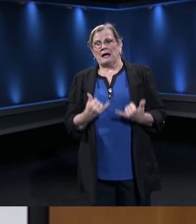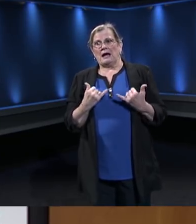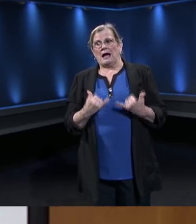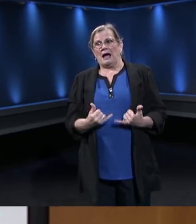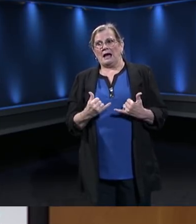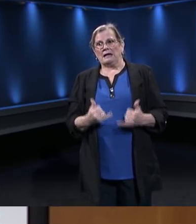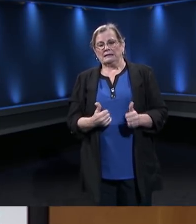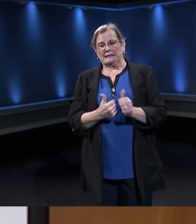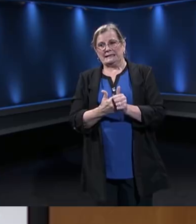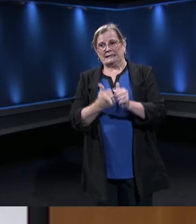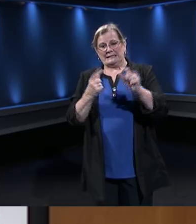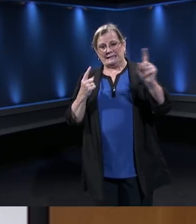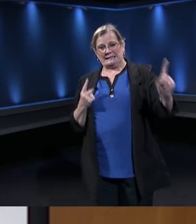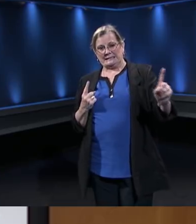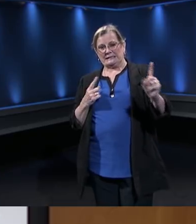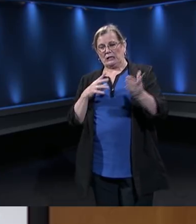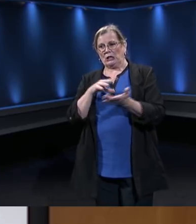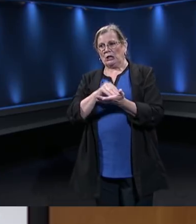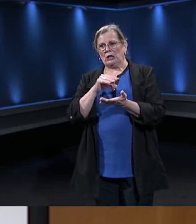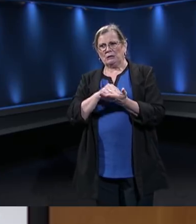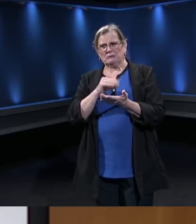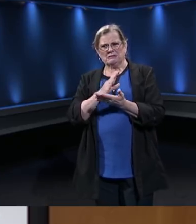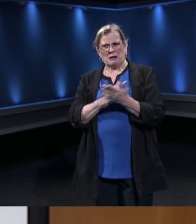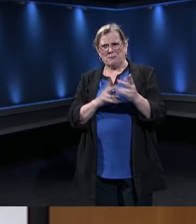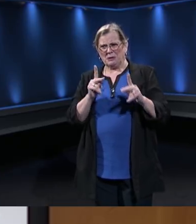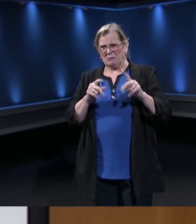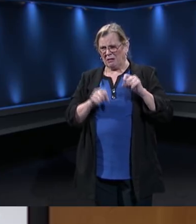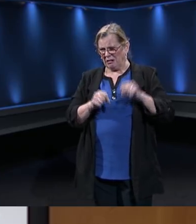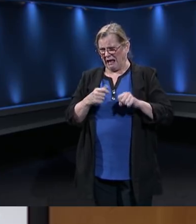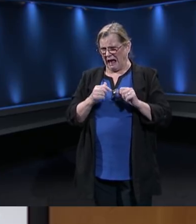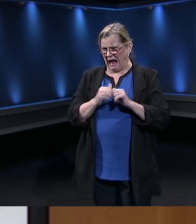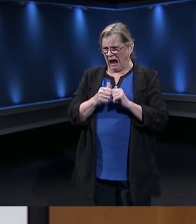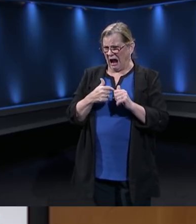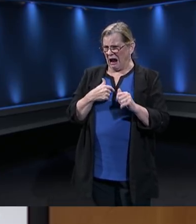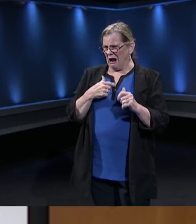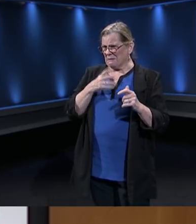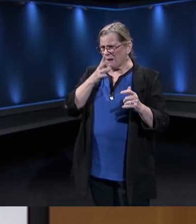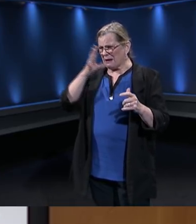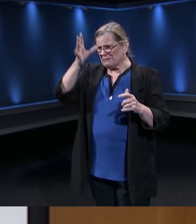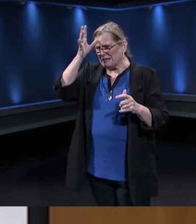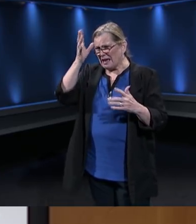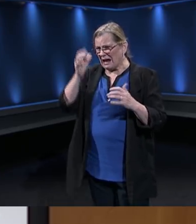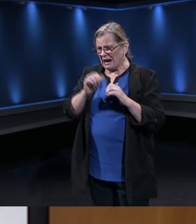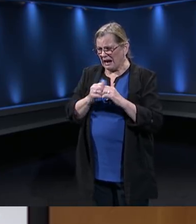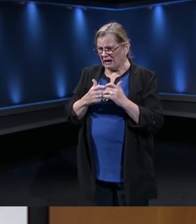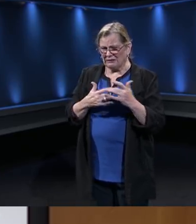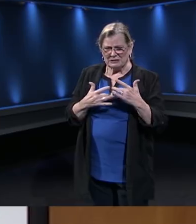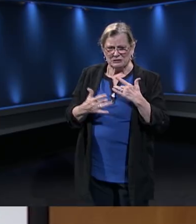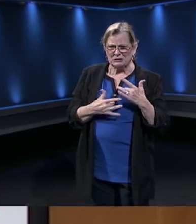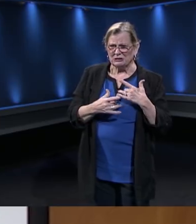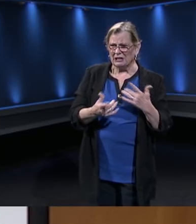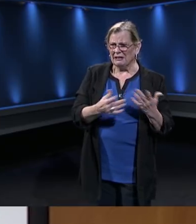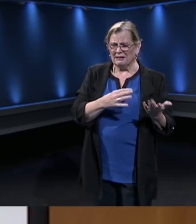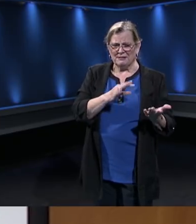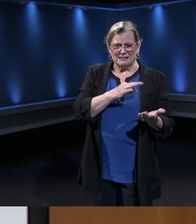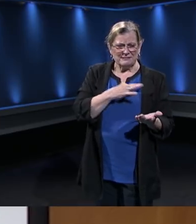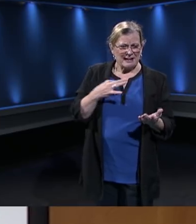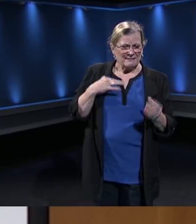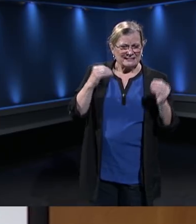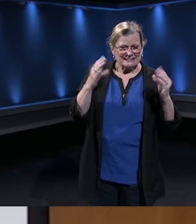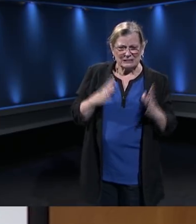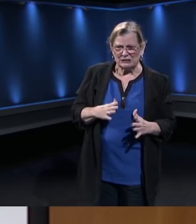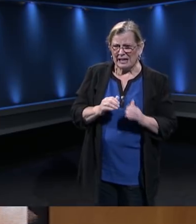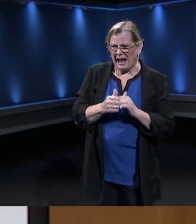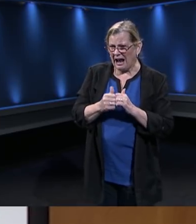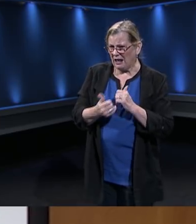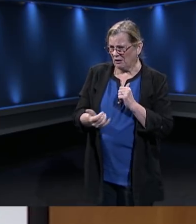some uncertainty with how this is going to go with parents, staff, and students. But we would hope that we can be resilient, bounce